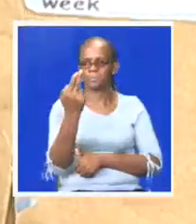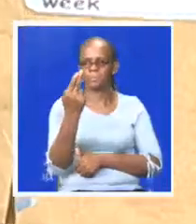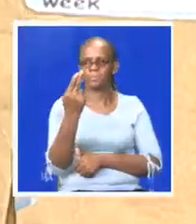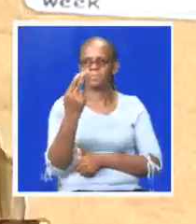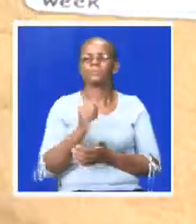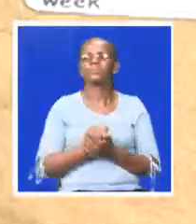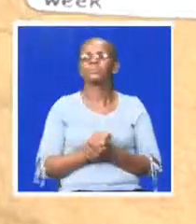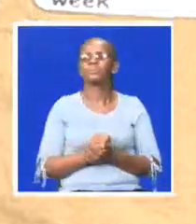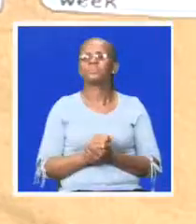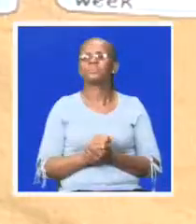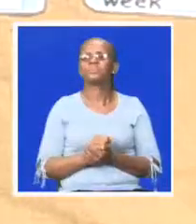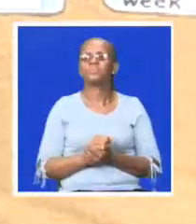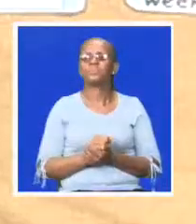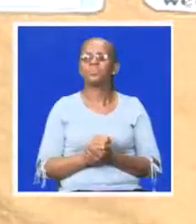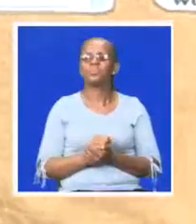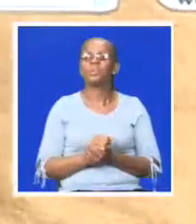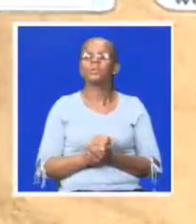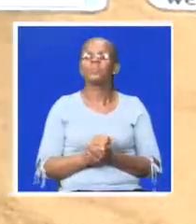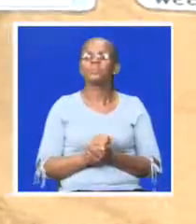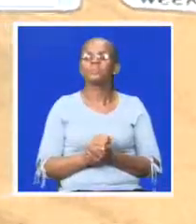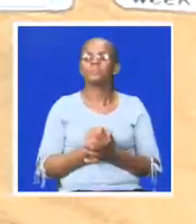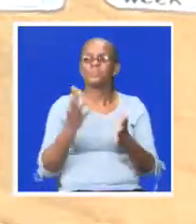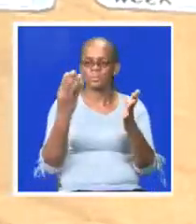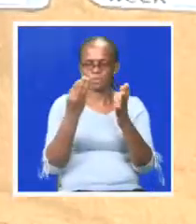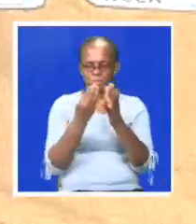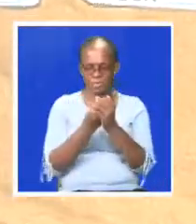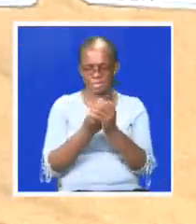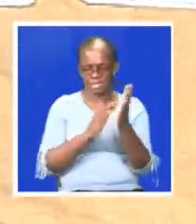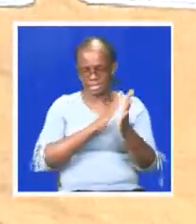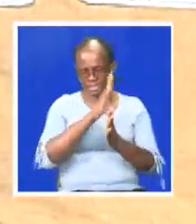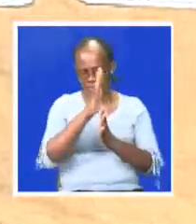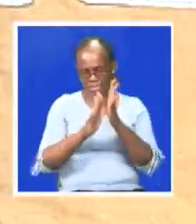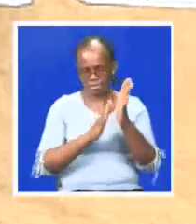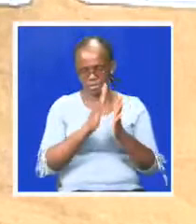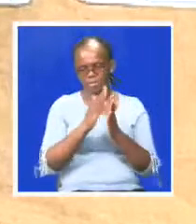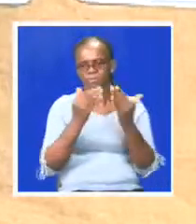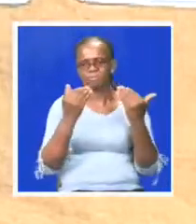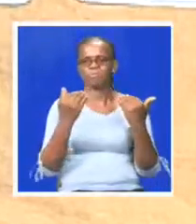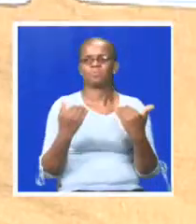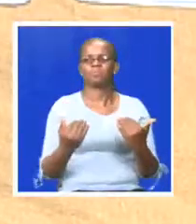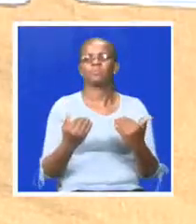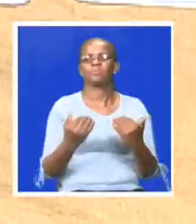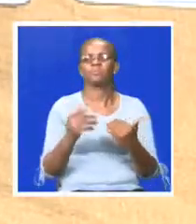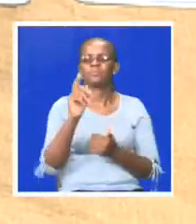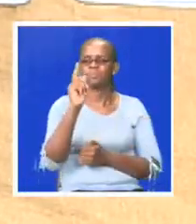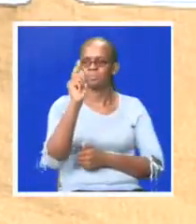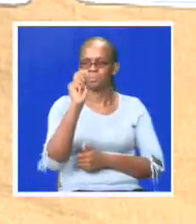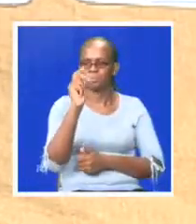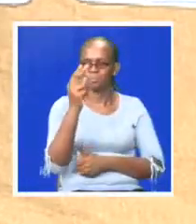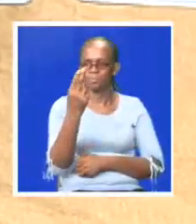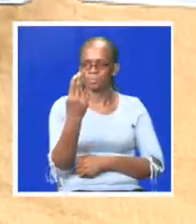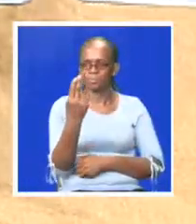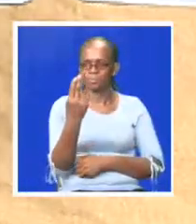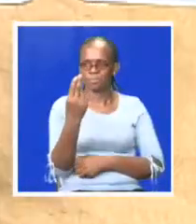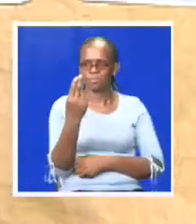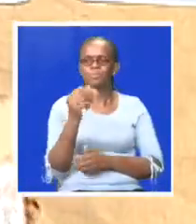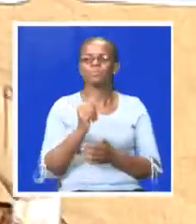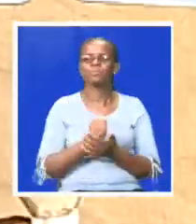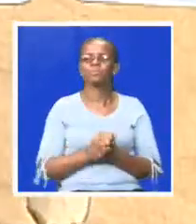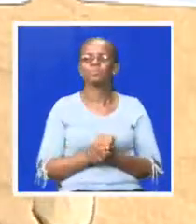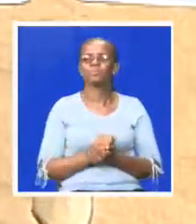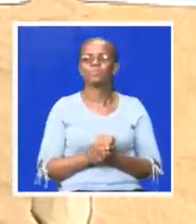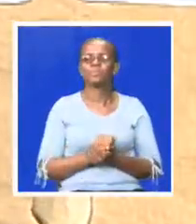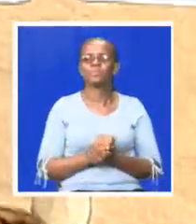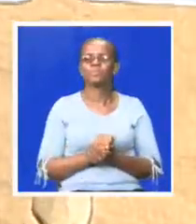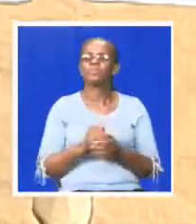And please let us read together. Today is Tuesday. Today is Tuesday.